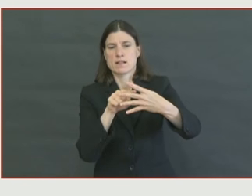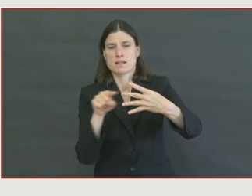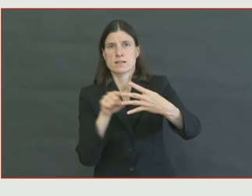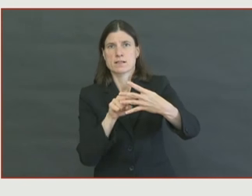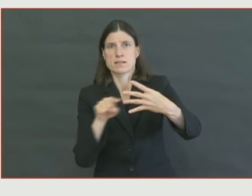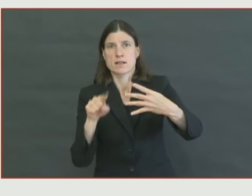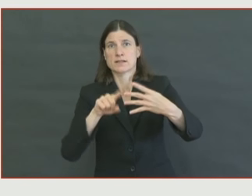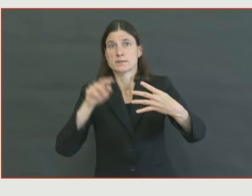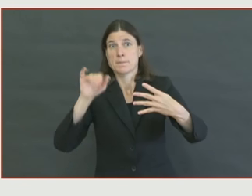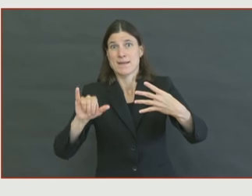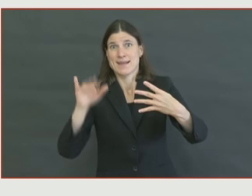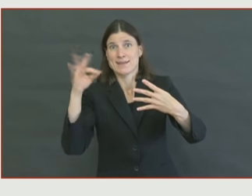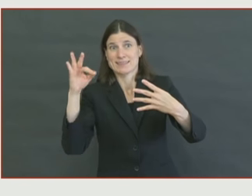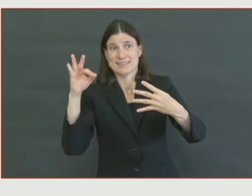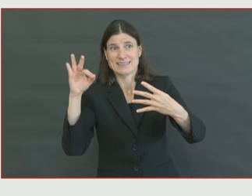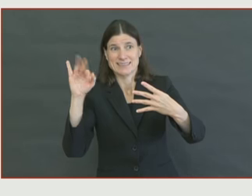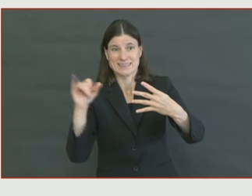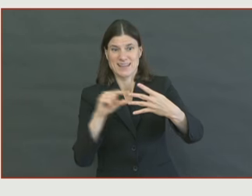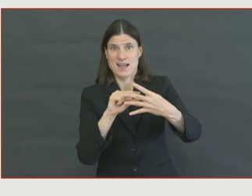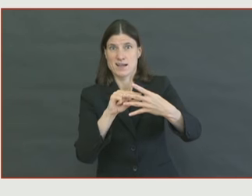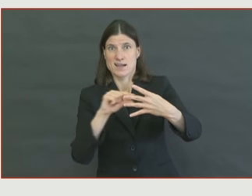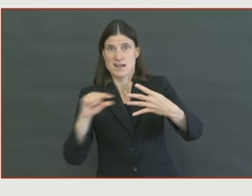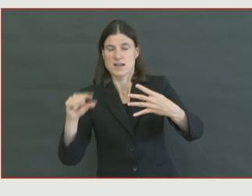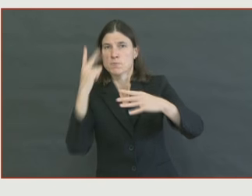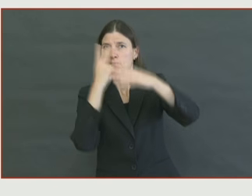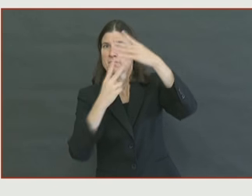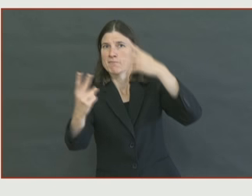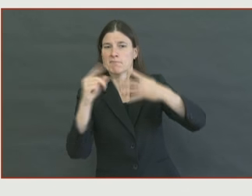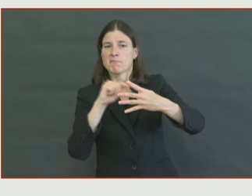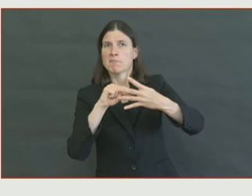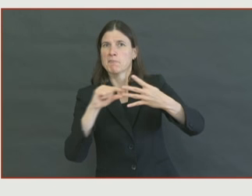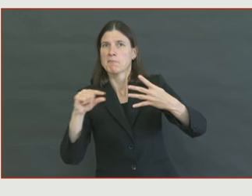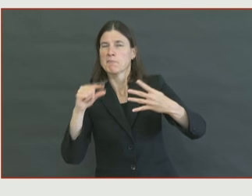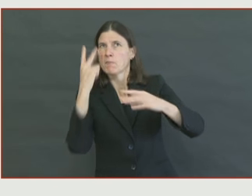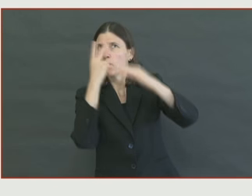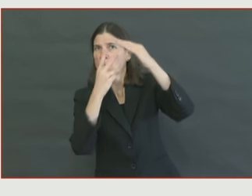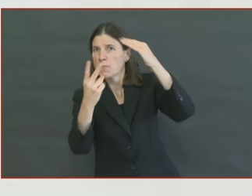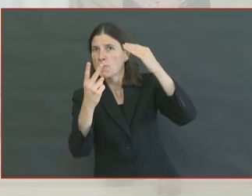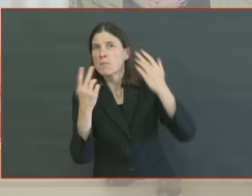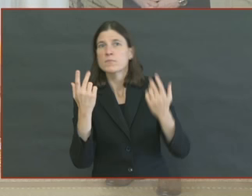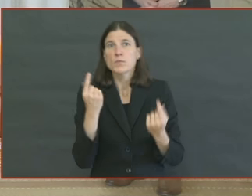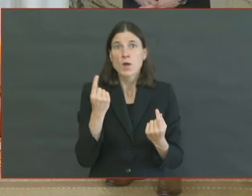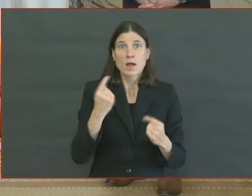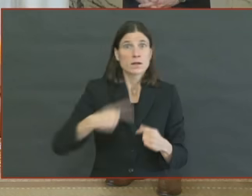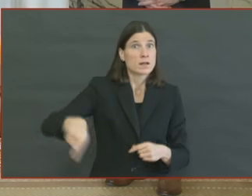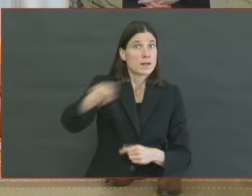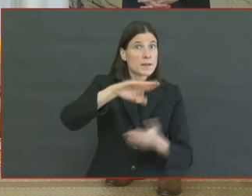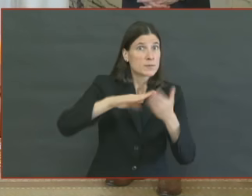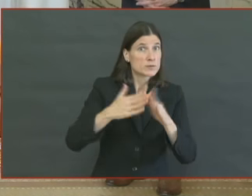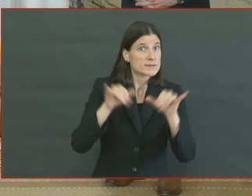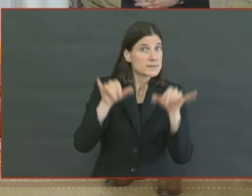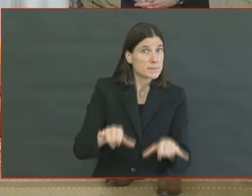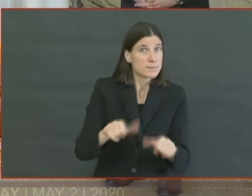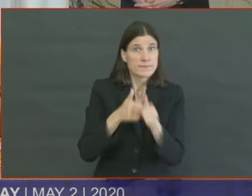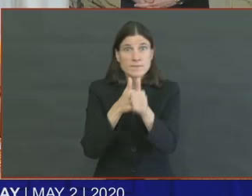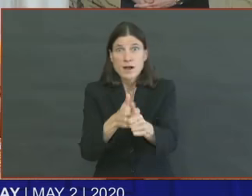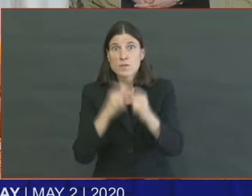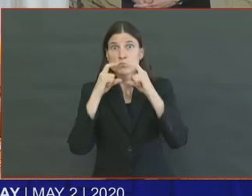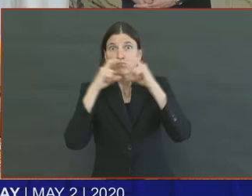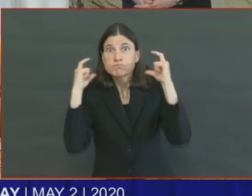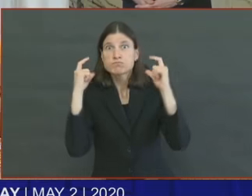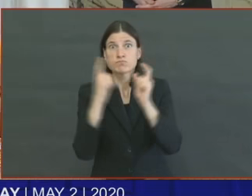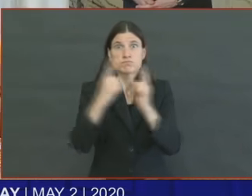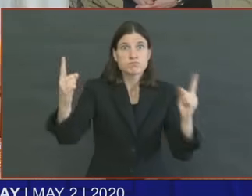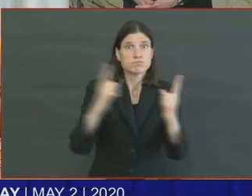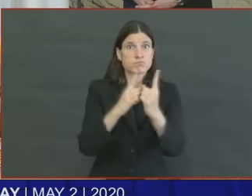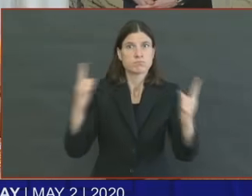people have been obeying the stay-at-home order. People have been wearing their masks when they go to the grocery store. People have been doing social distancing. Our